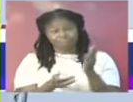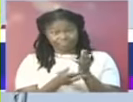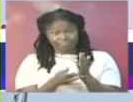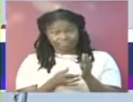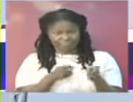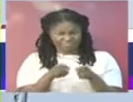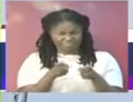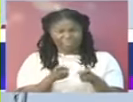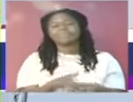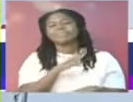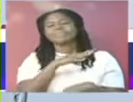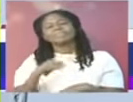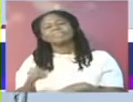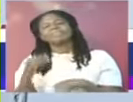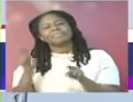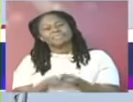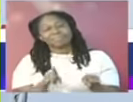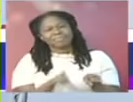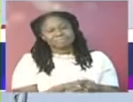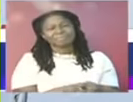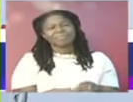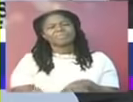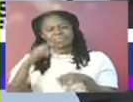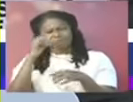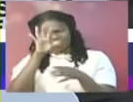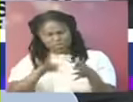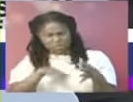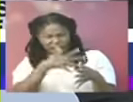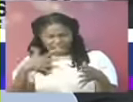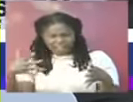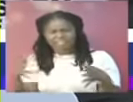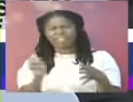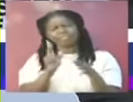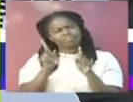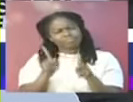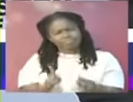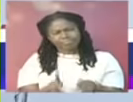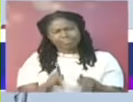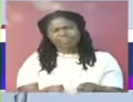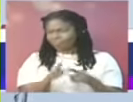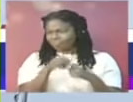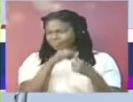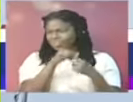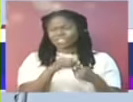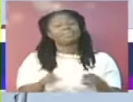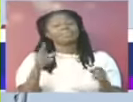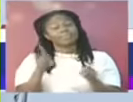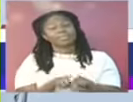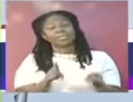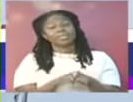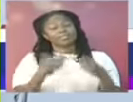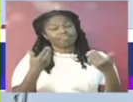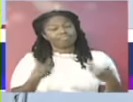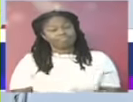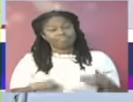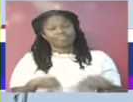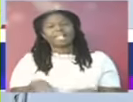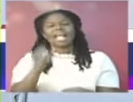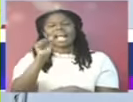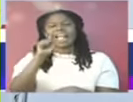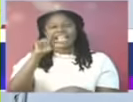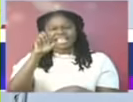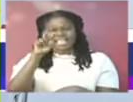Manager, Geographic Information Systems, Epidemiology Unit. I am Al Alexander, Senior Corporate Communications